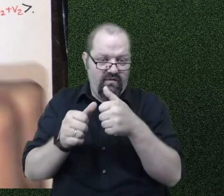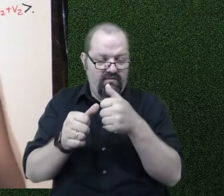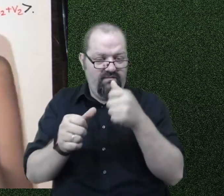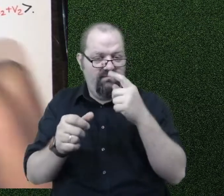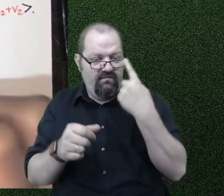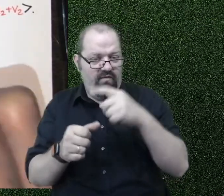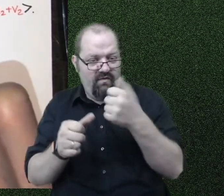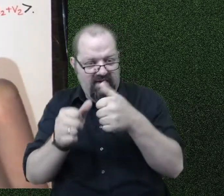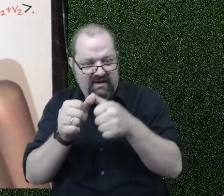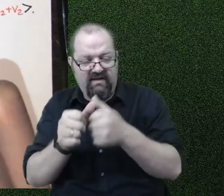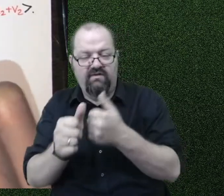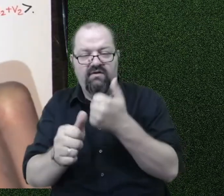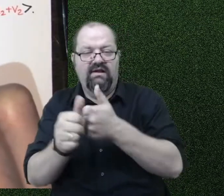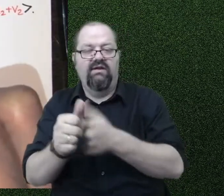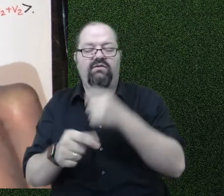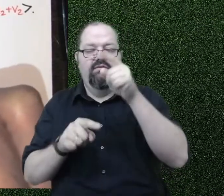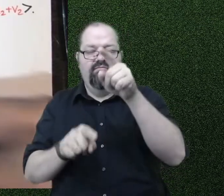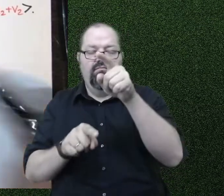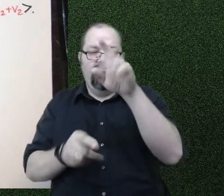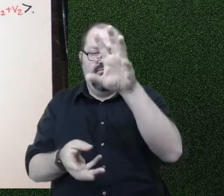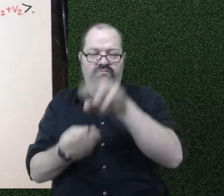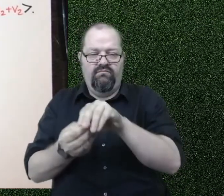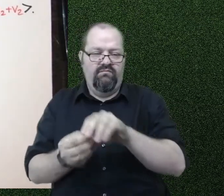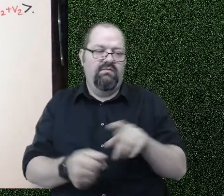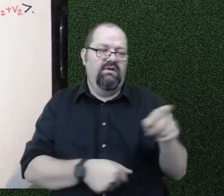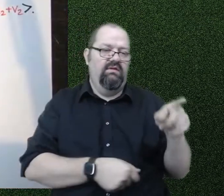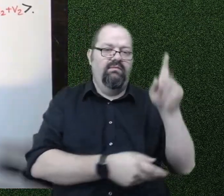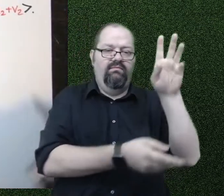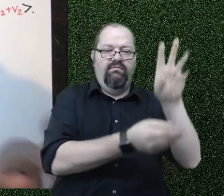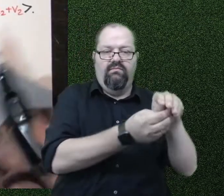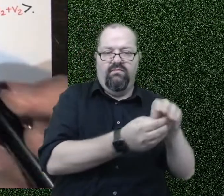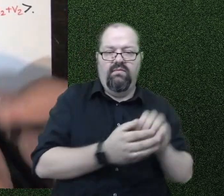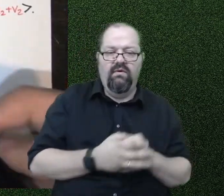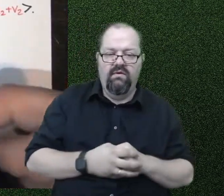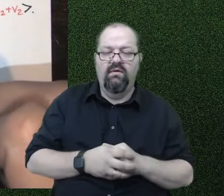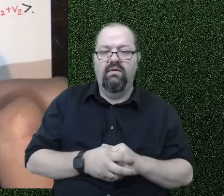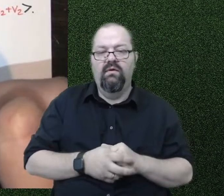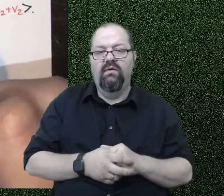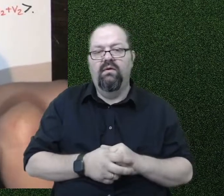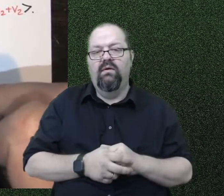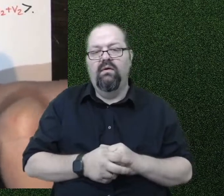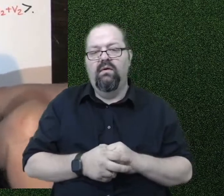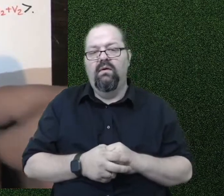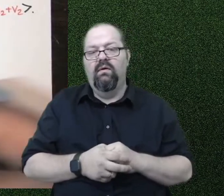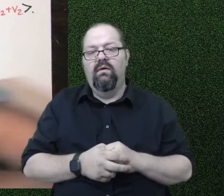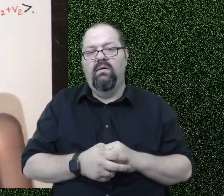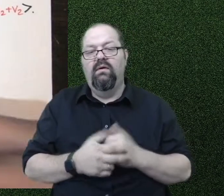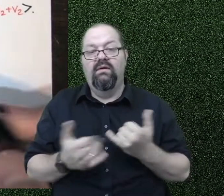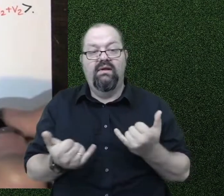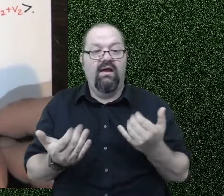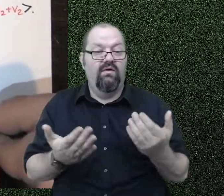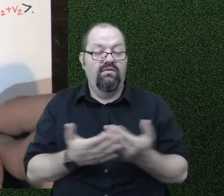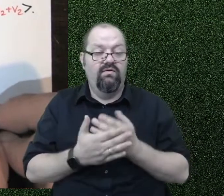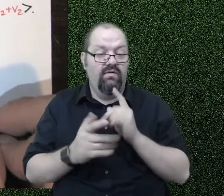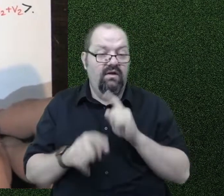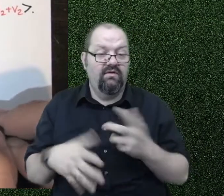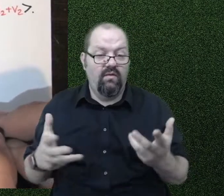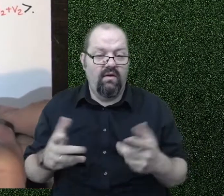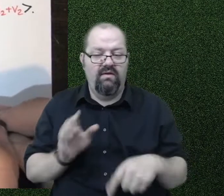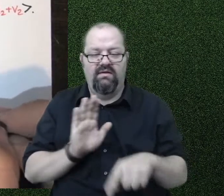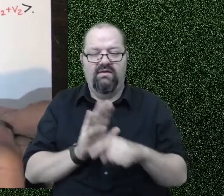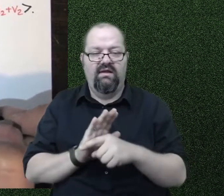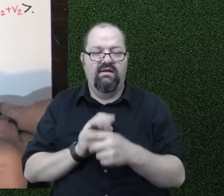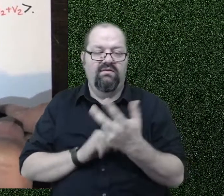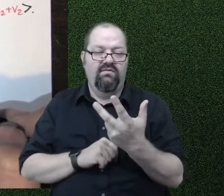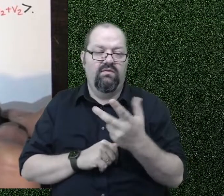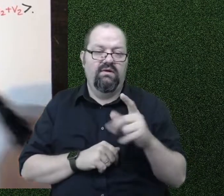and 3 plus 2. And so I get -3,